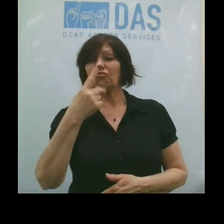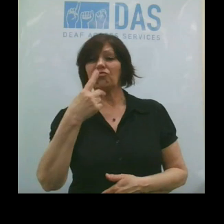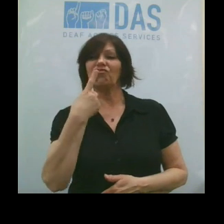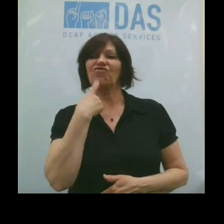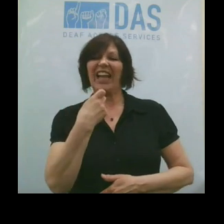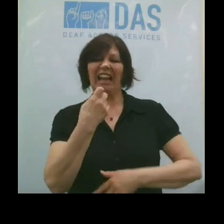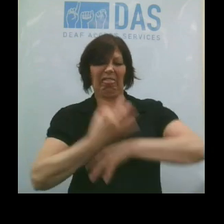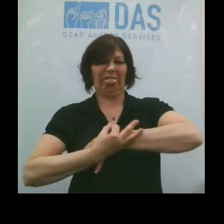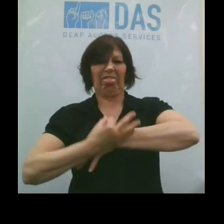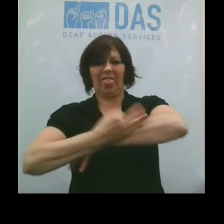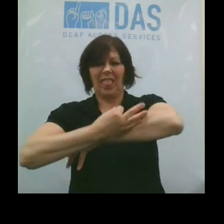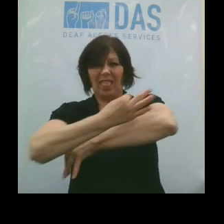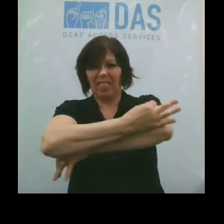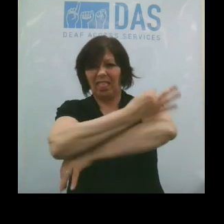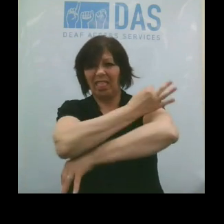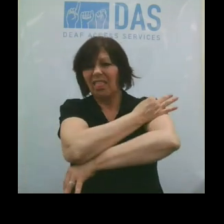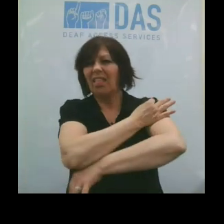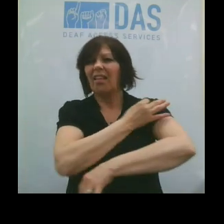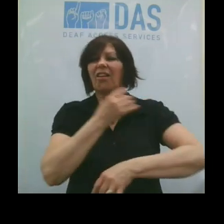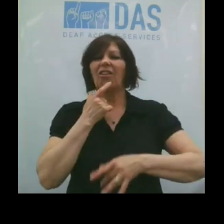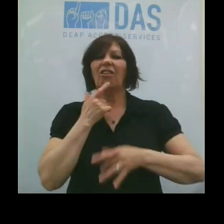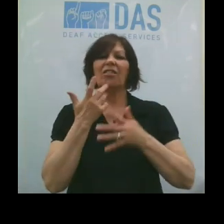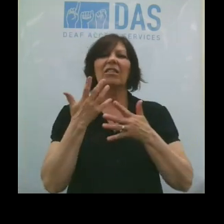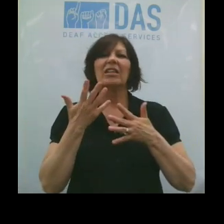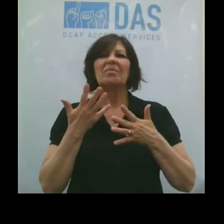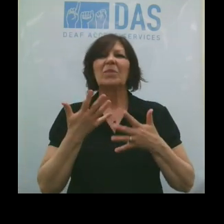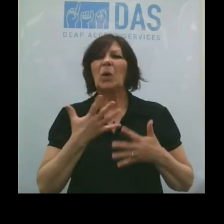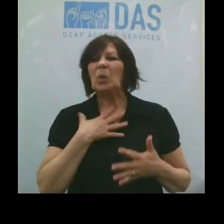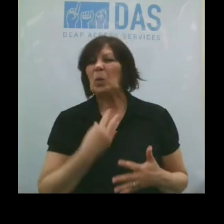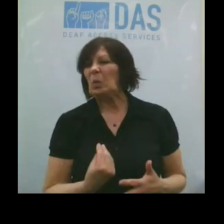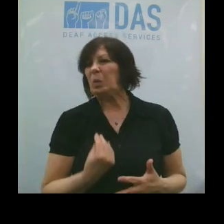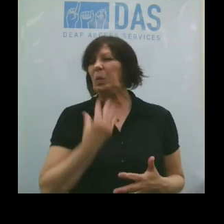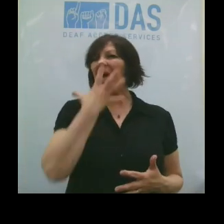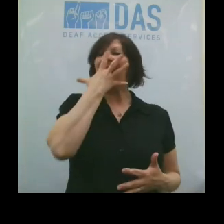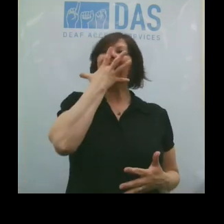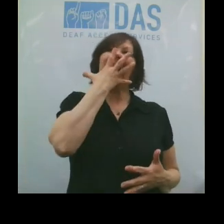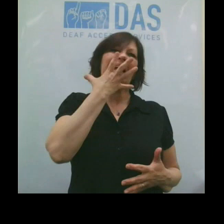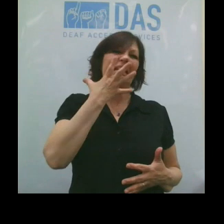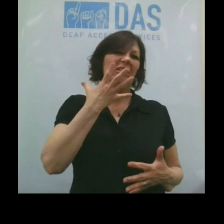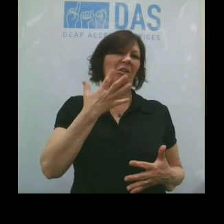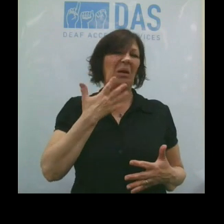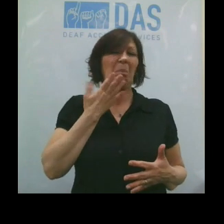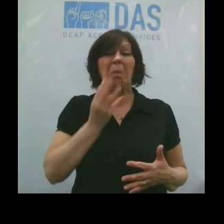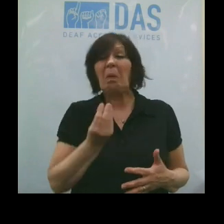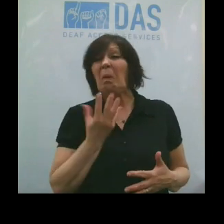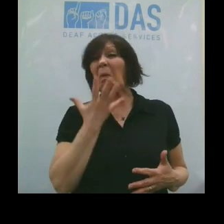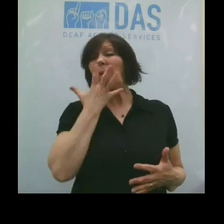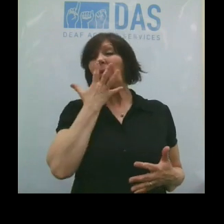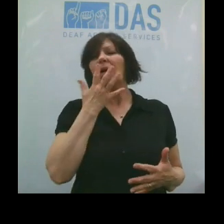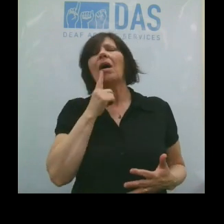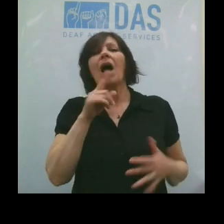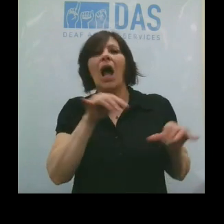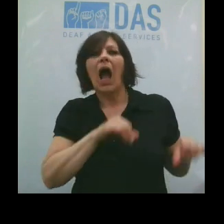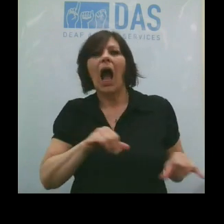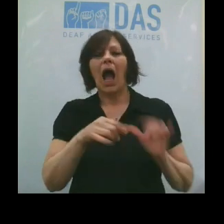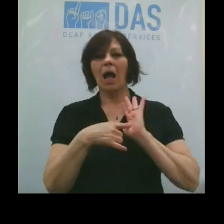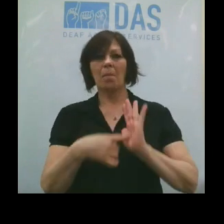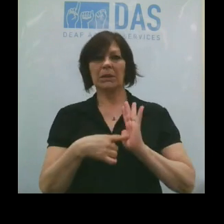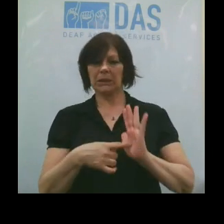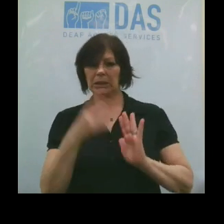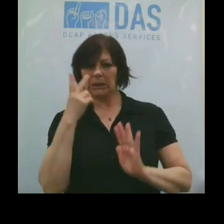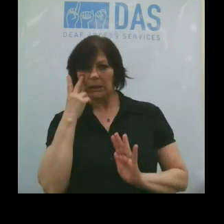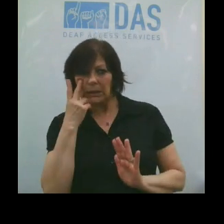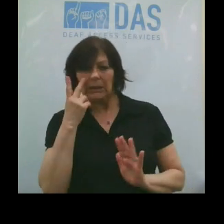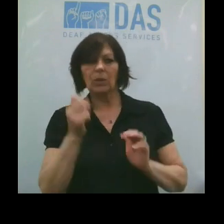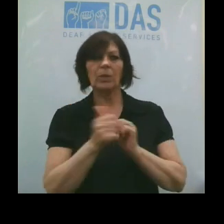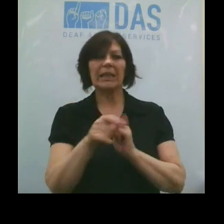blotchy rashes or pale or even becoming blue. So those are the most common signs that we see with